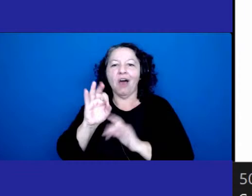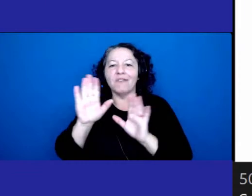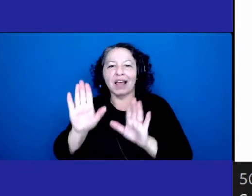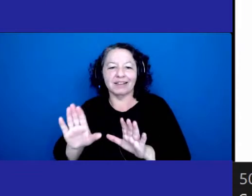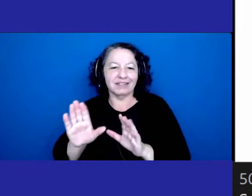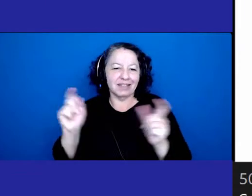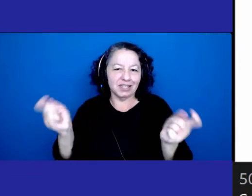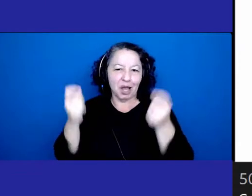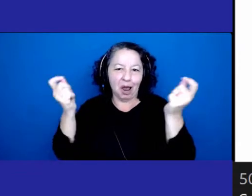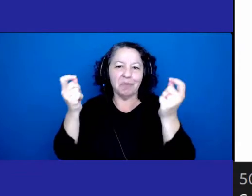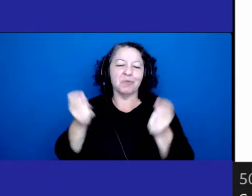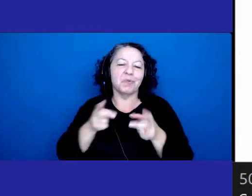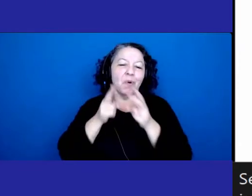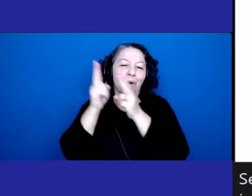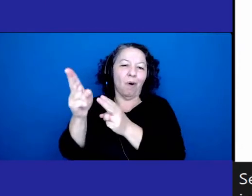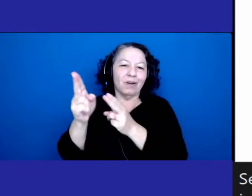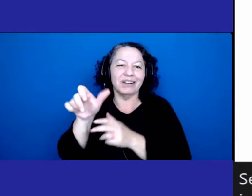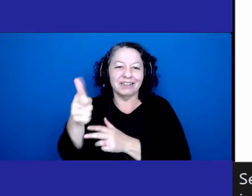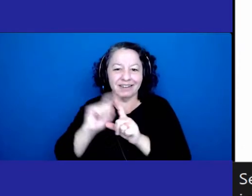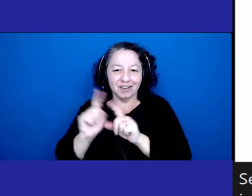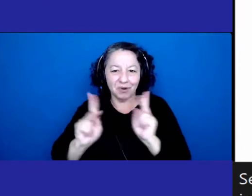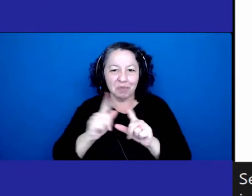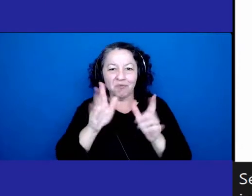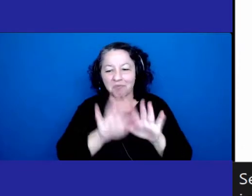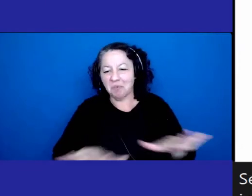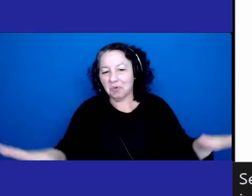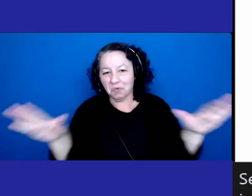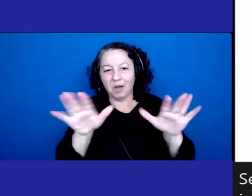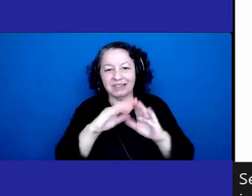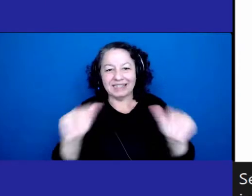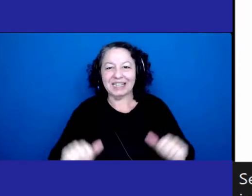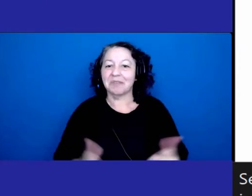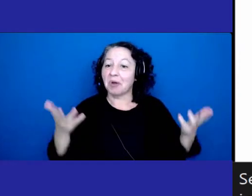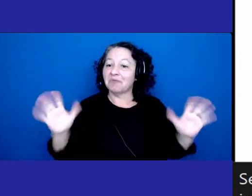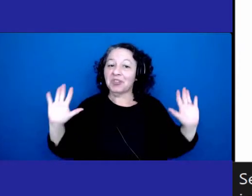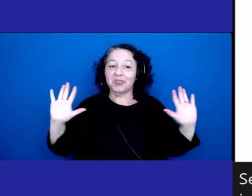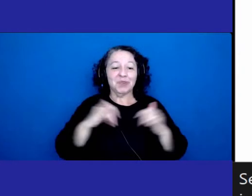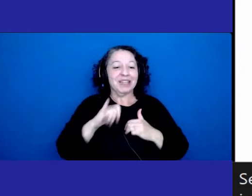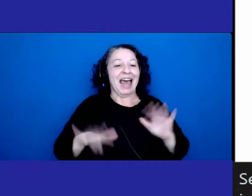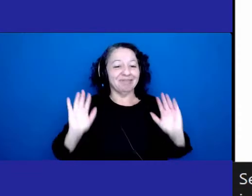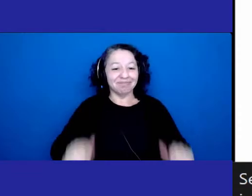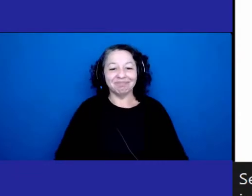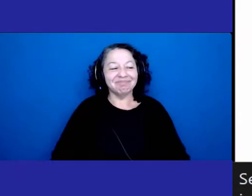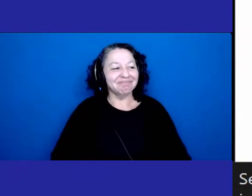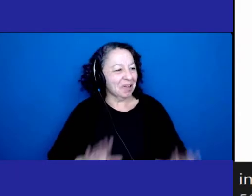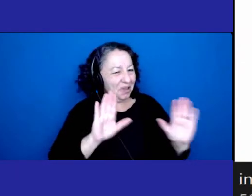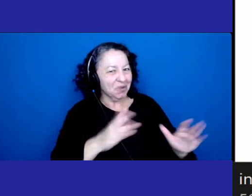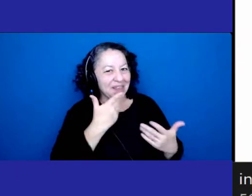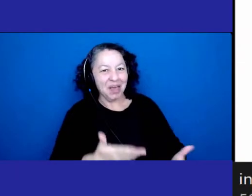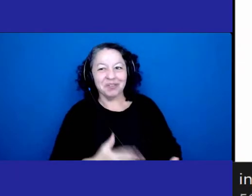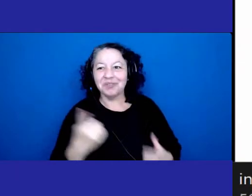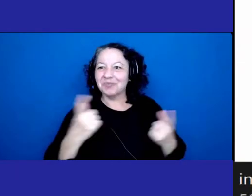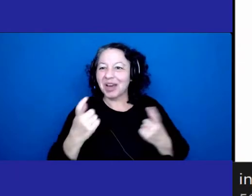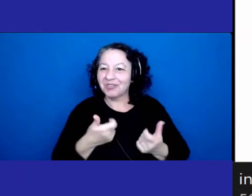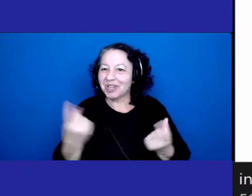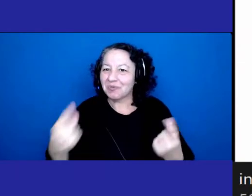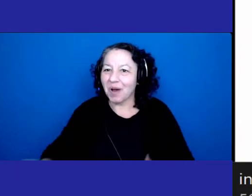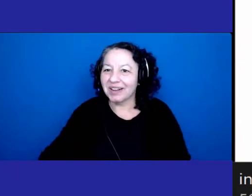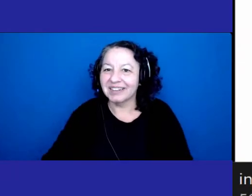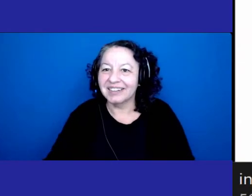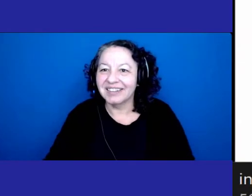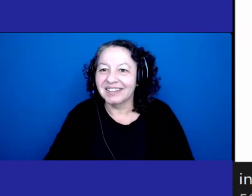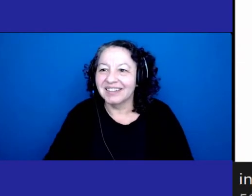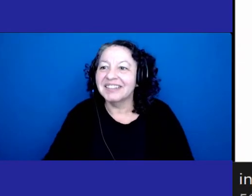10 individuals across our system. And we'll close there. Fabulous. Great. Questions, anyone? All